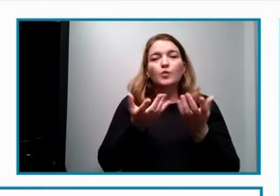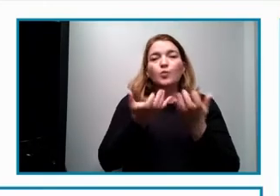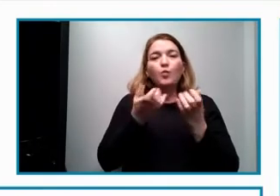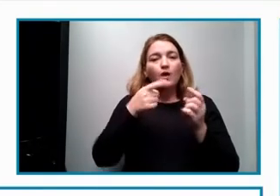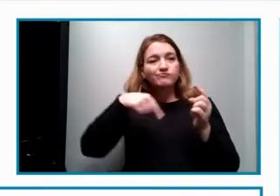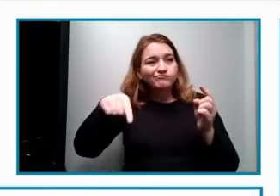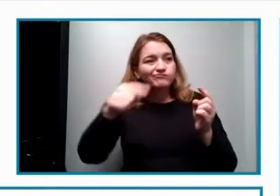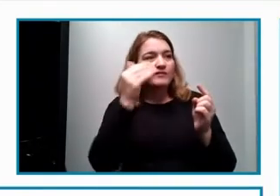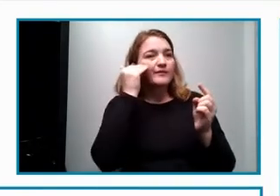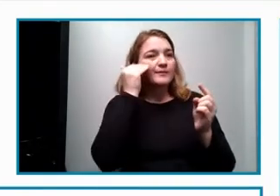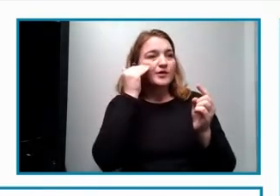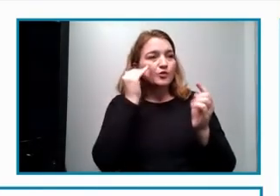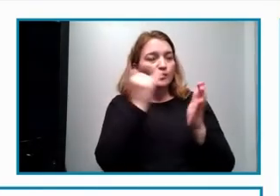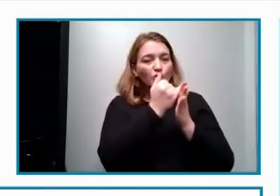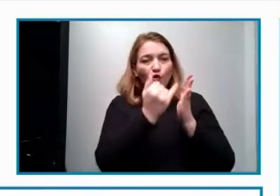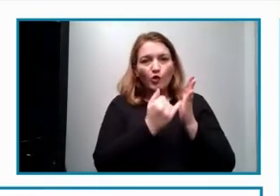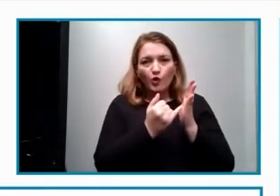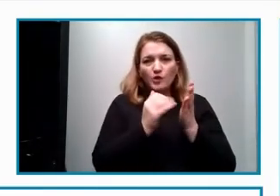partnerships.